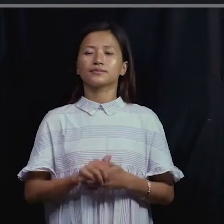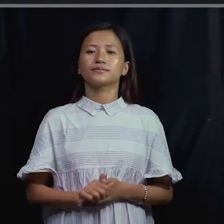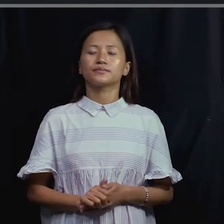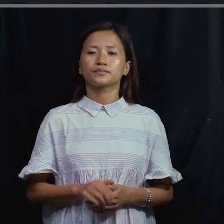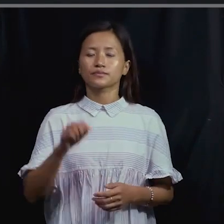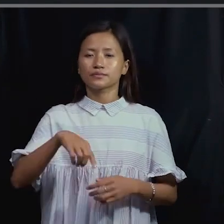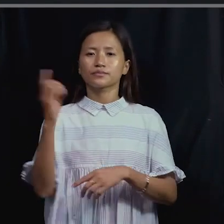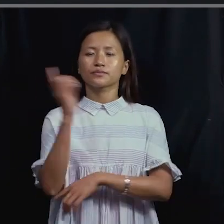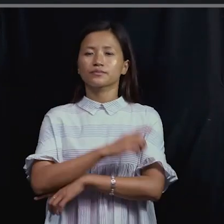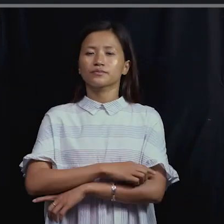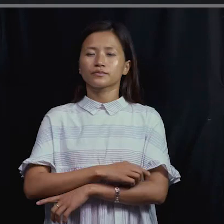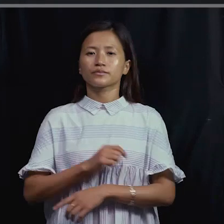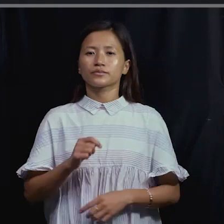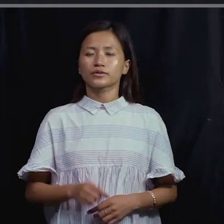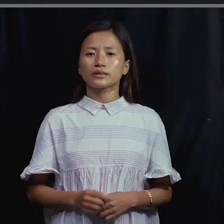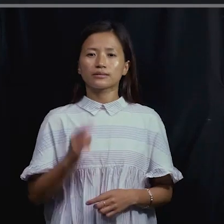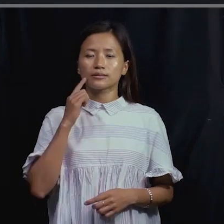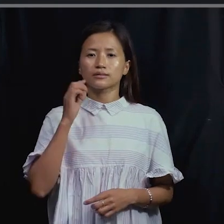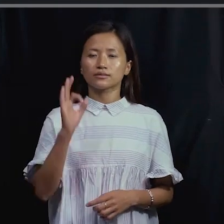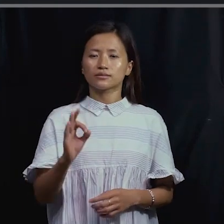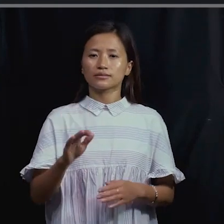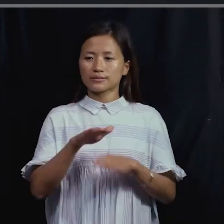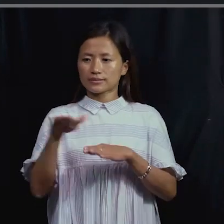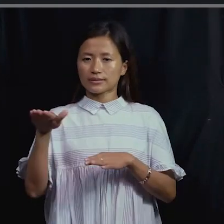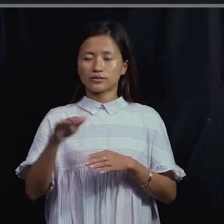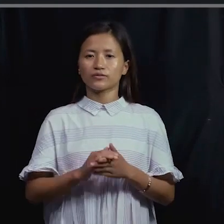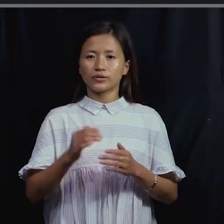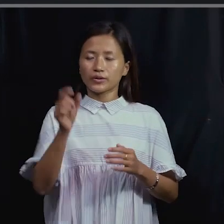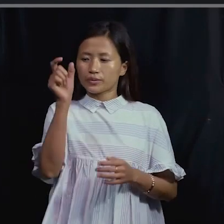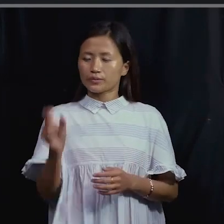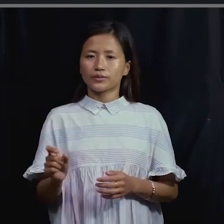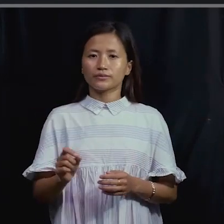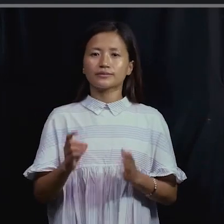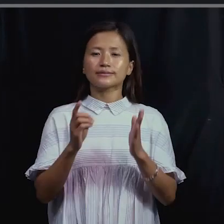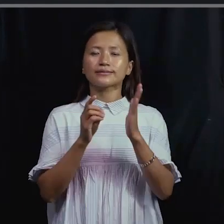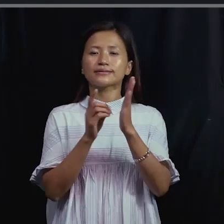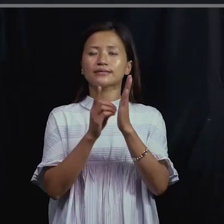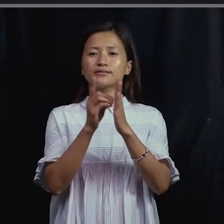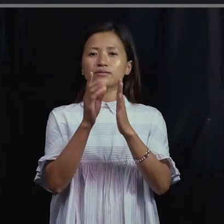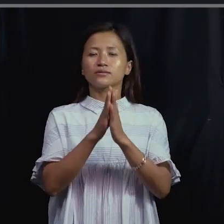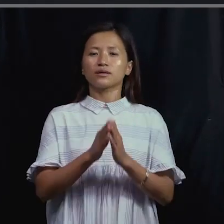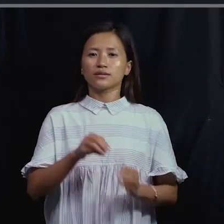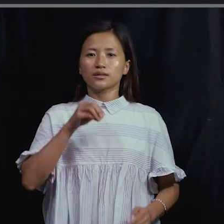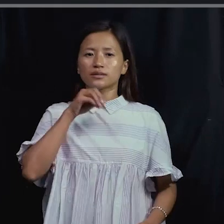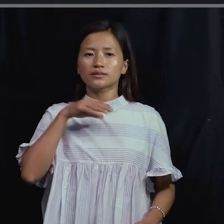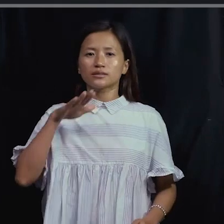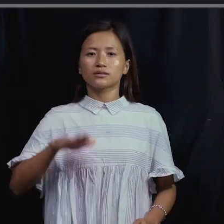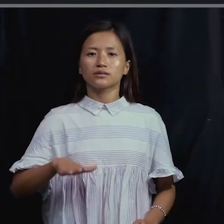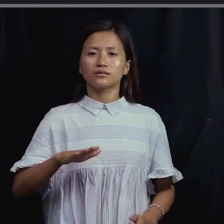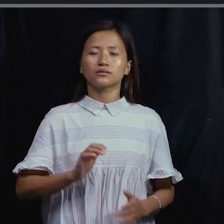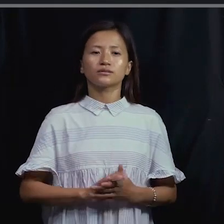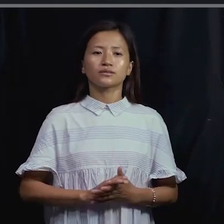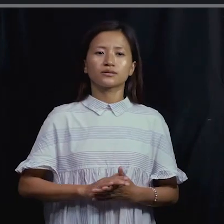today we are going to do a very important stage of human development, that is the adolescent stage or